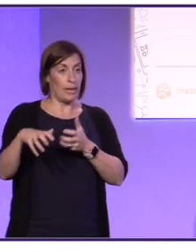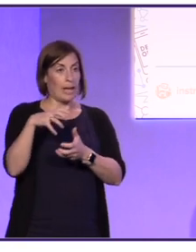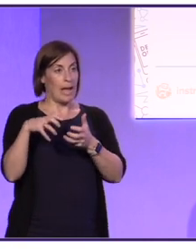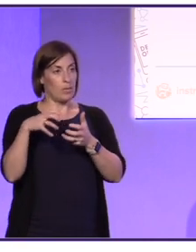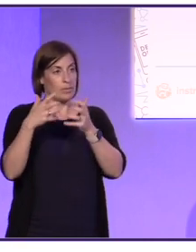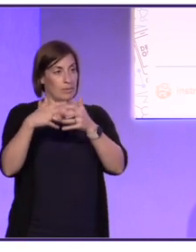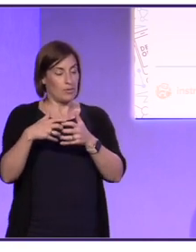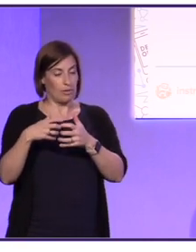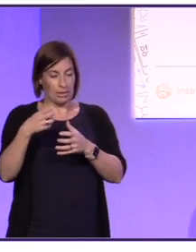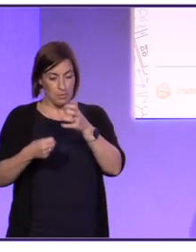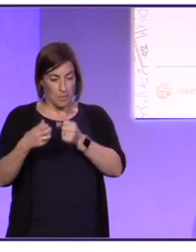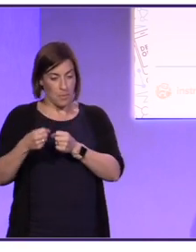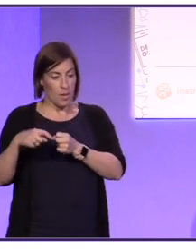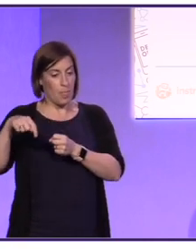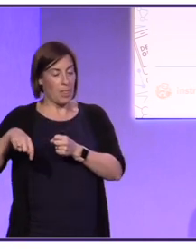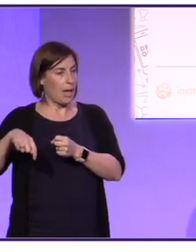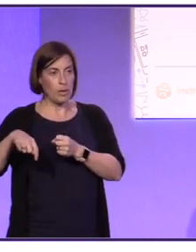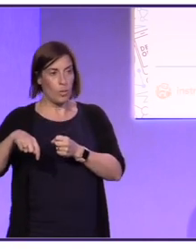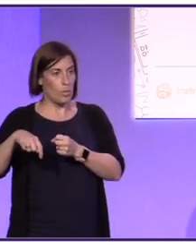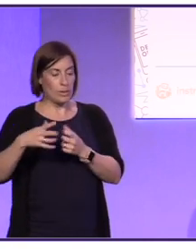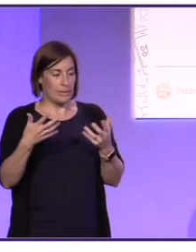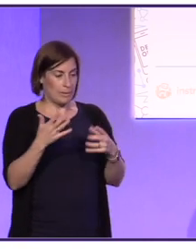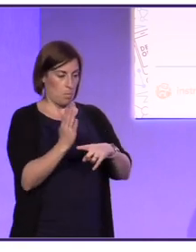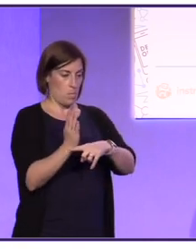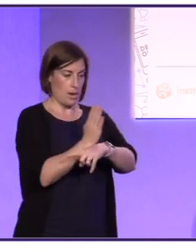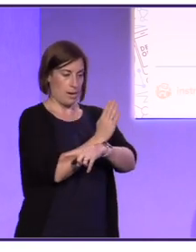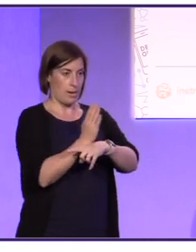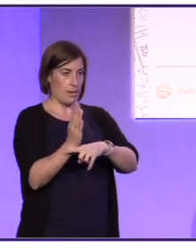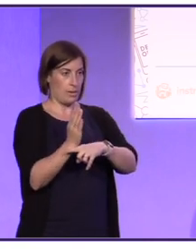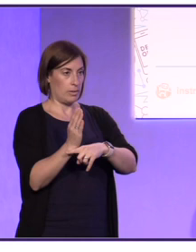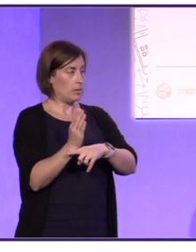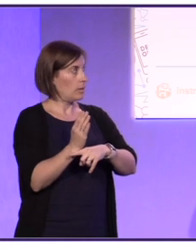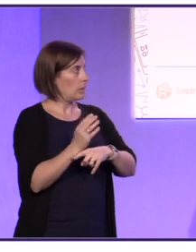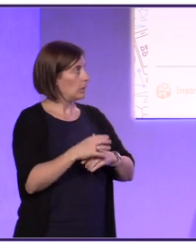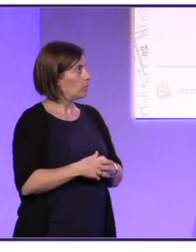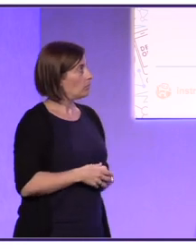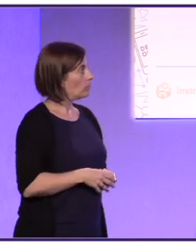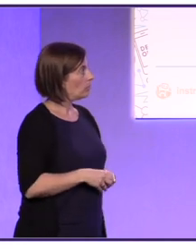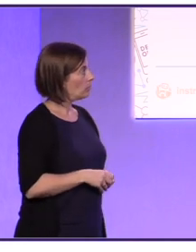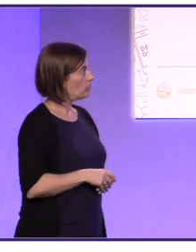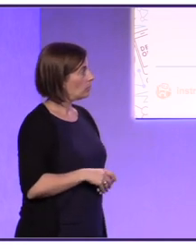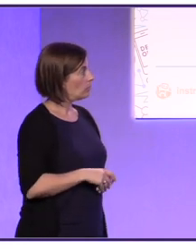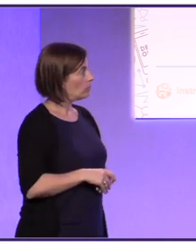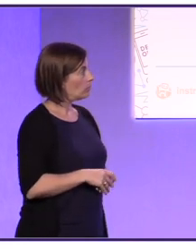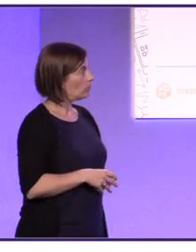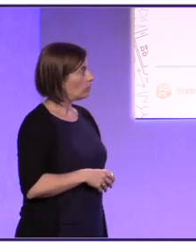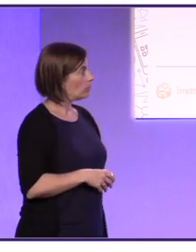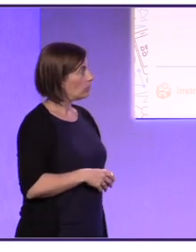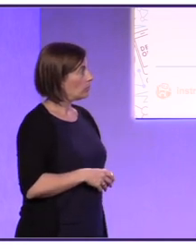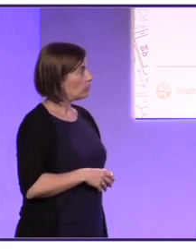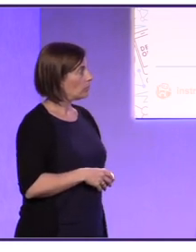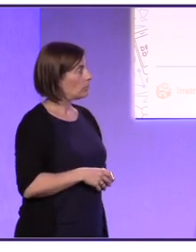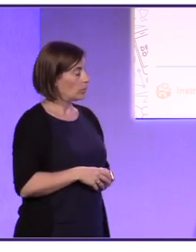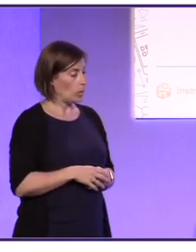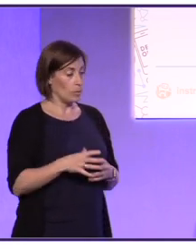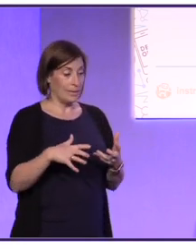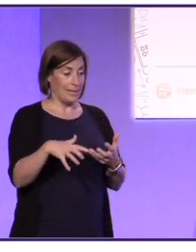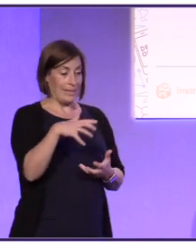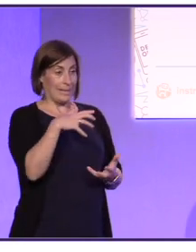start testing your resilience. Am I resilient enough to stand the sort of experiments our chaos monkey will